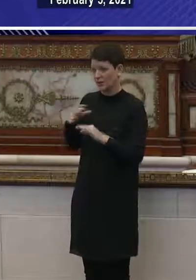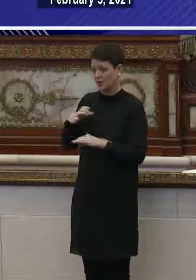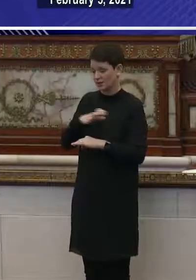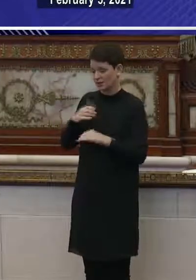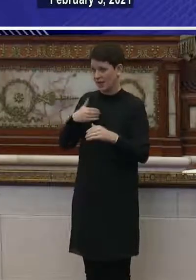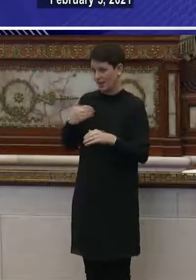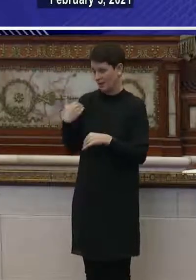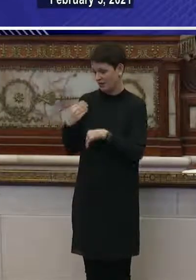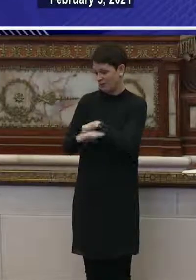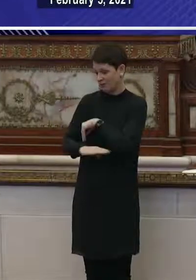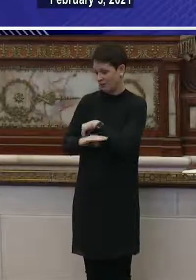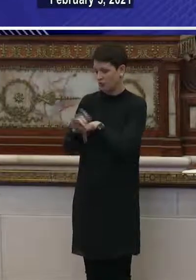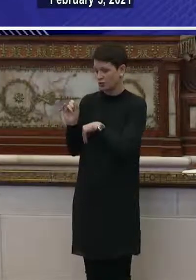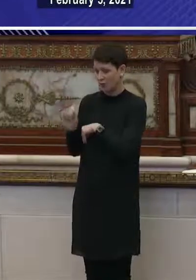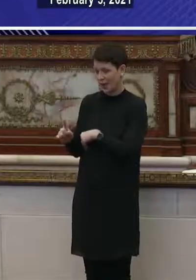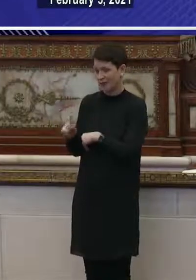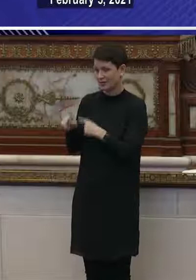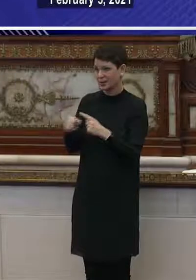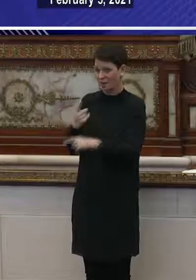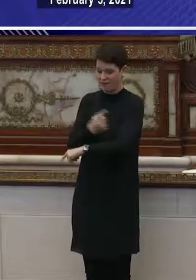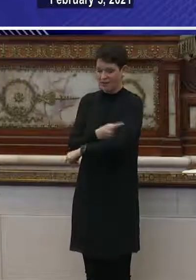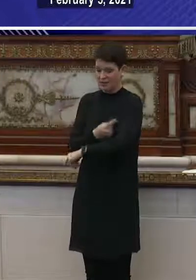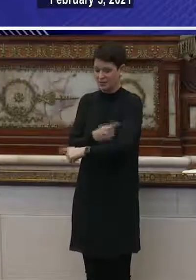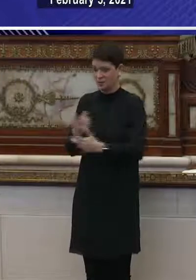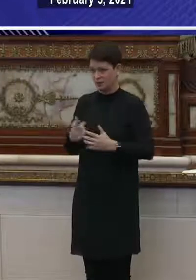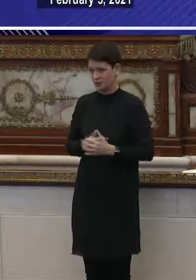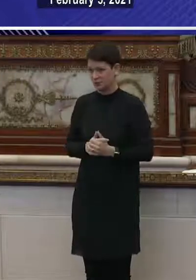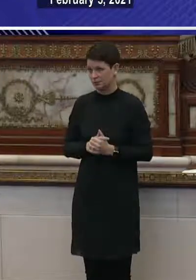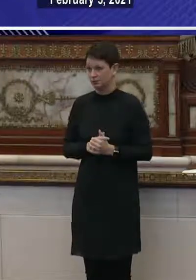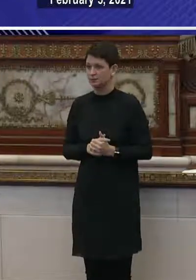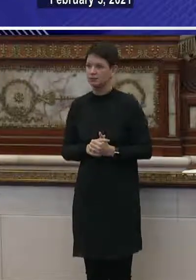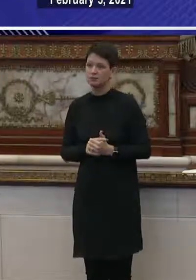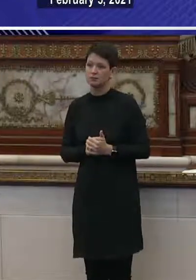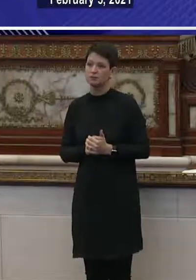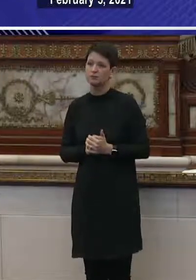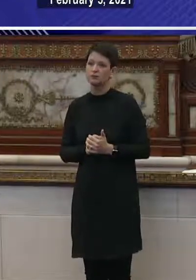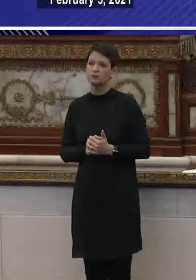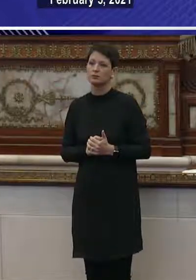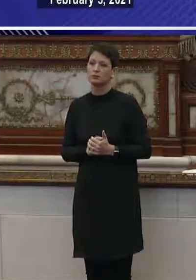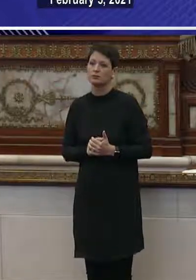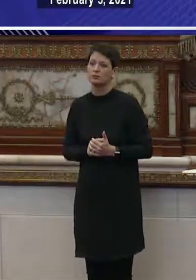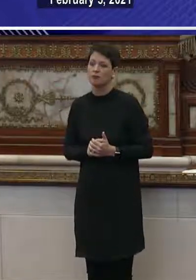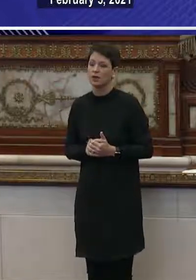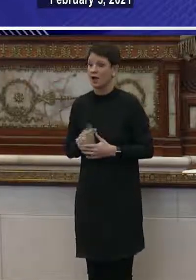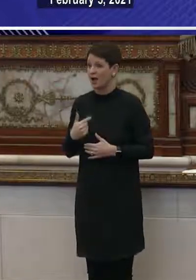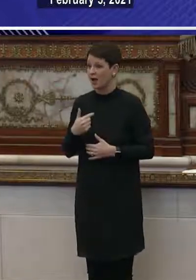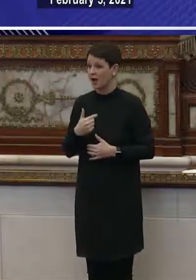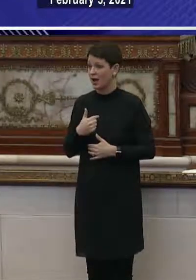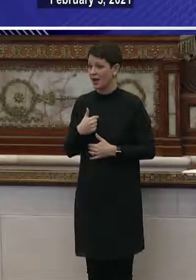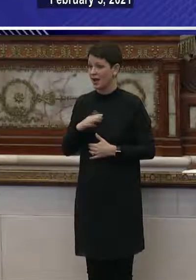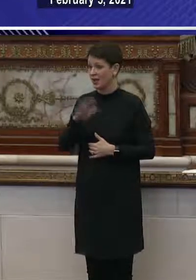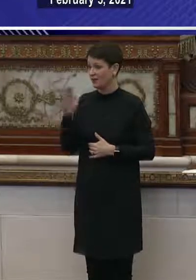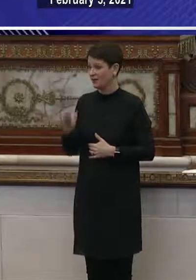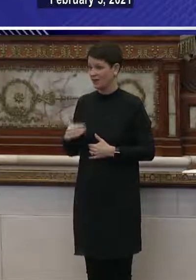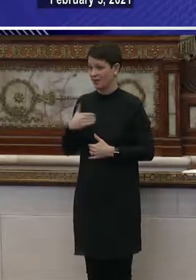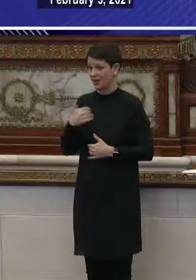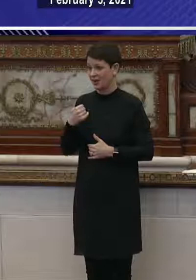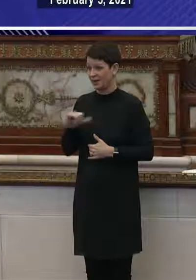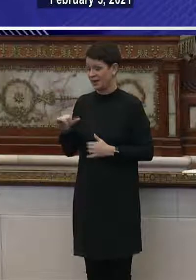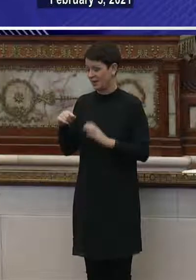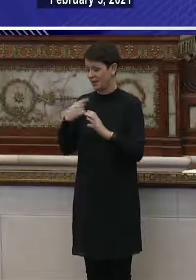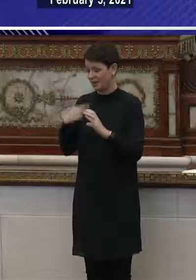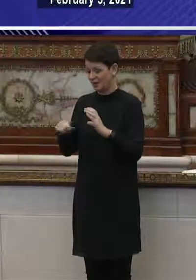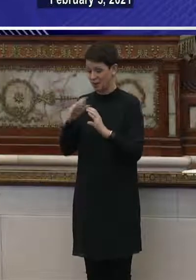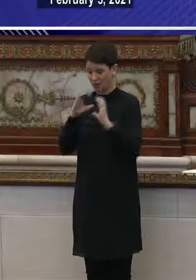fall to ask about vaccinations? I have not had a exchange of emails